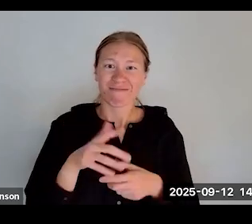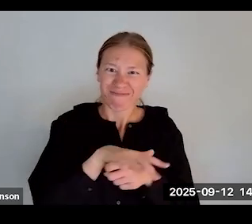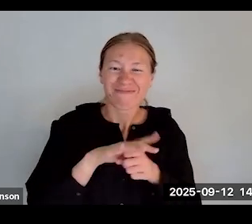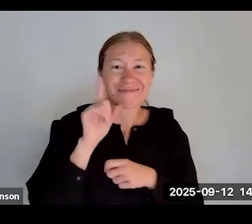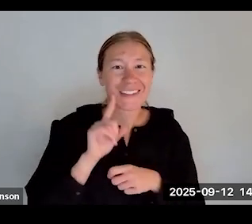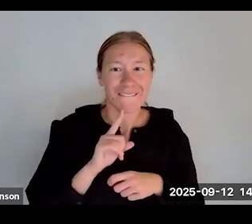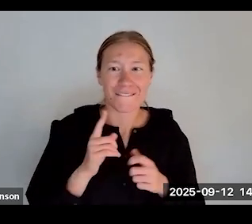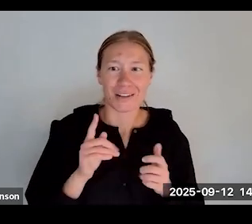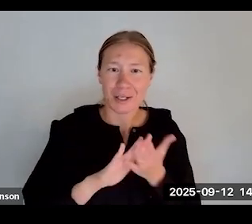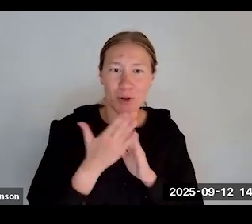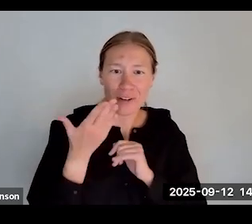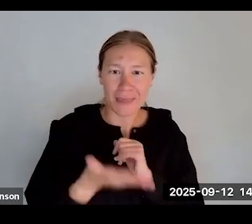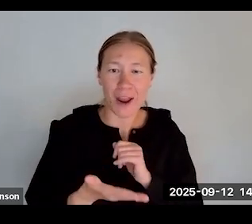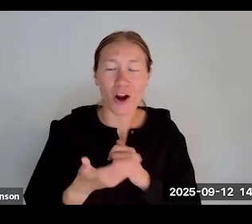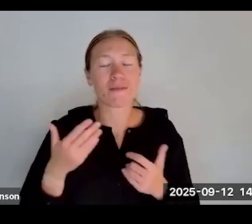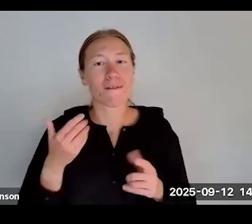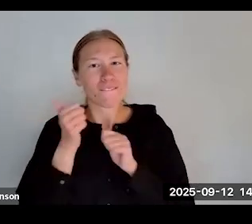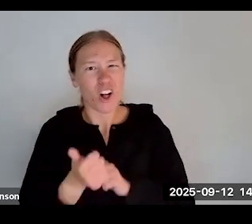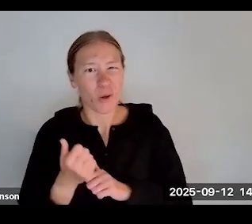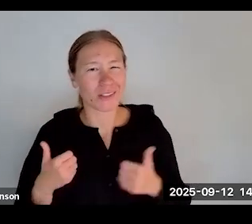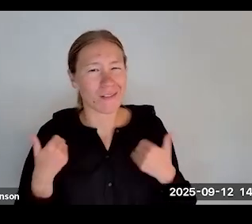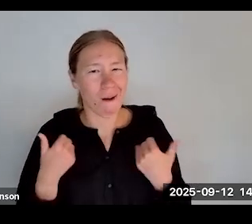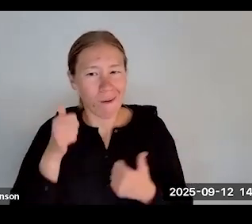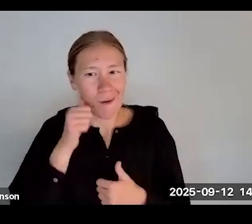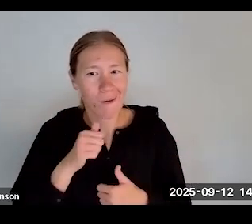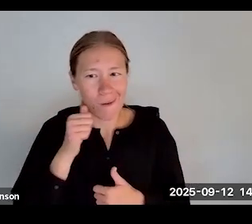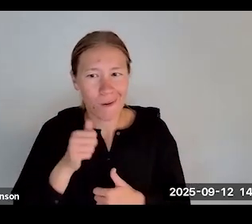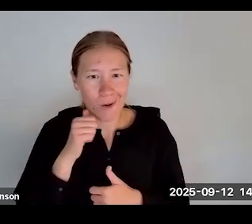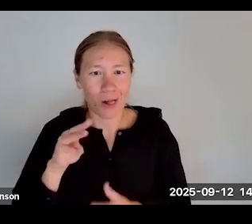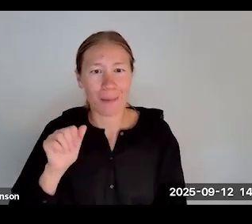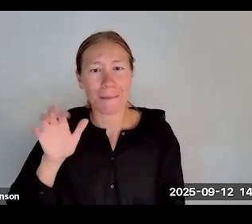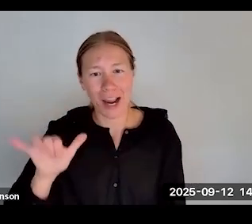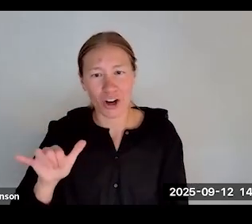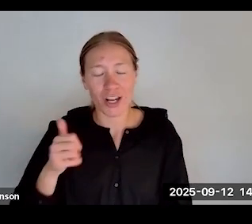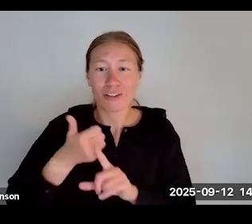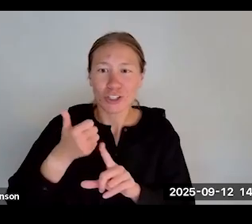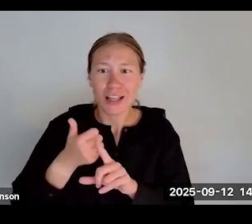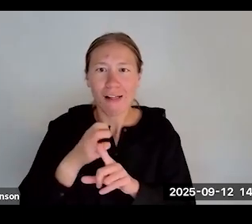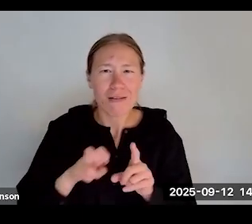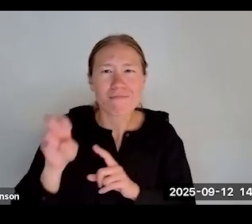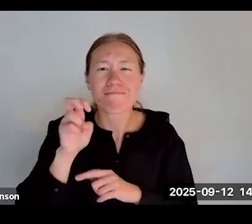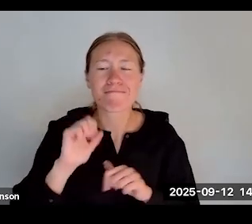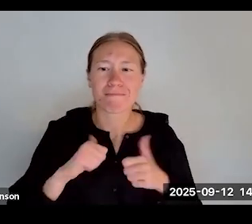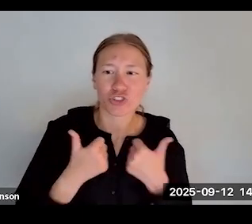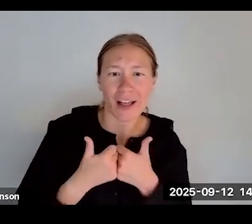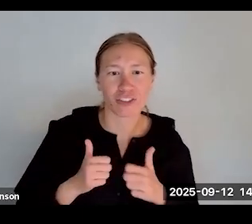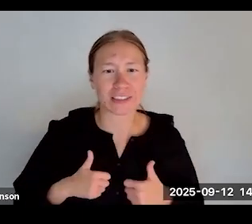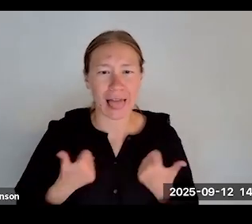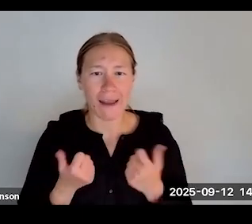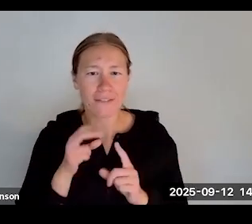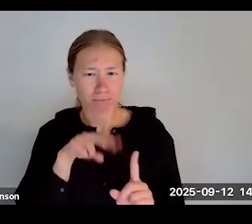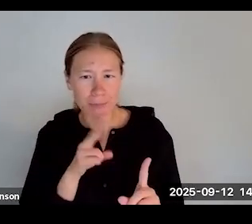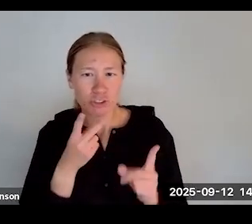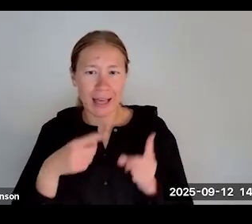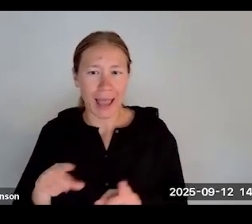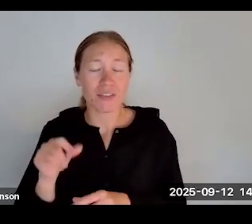girl, as she navigates the challenges and prejudices that arise when an outsider, a quote-unquote scientist who is